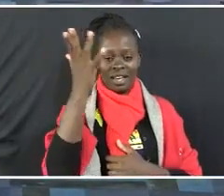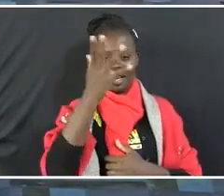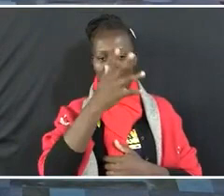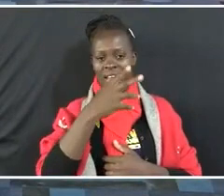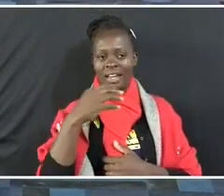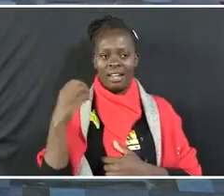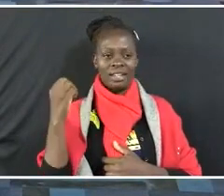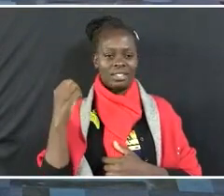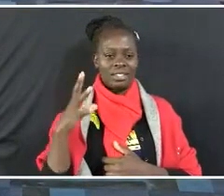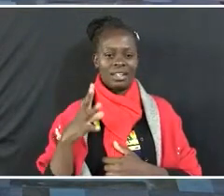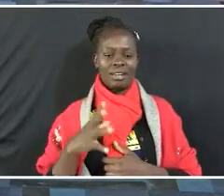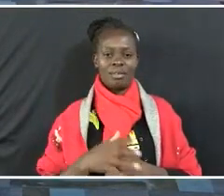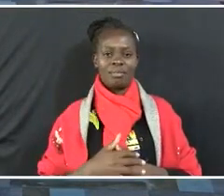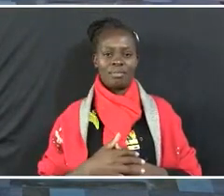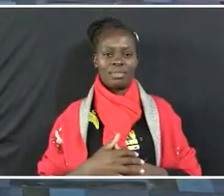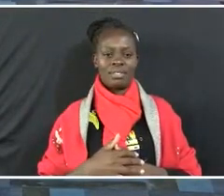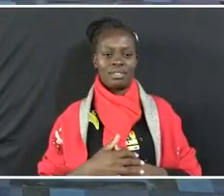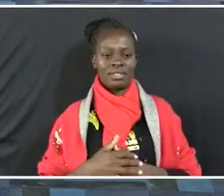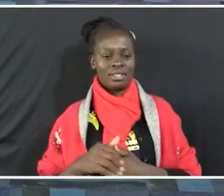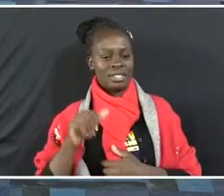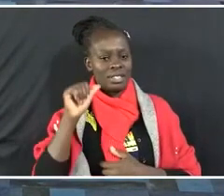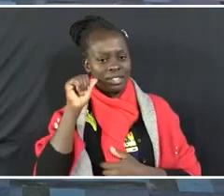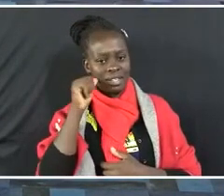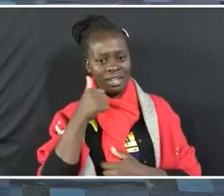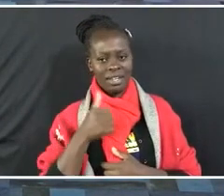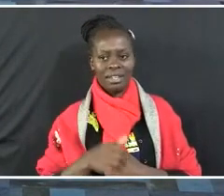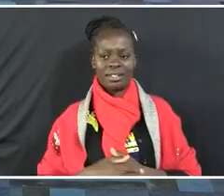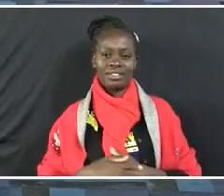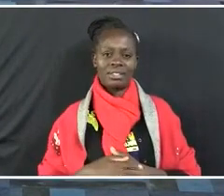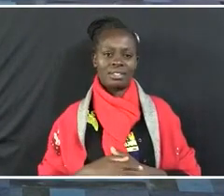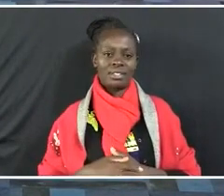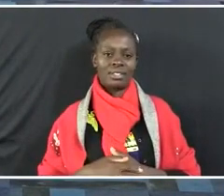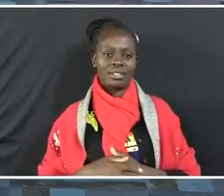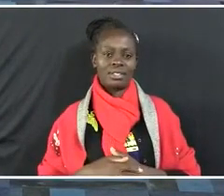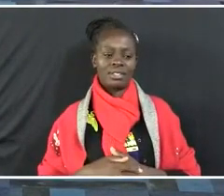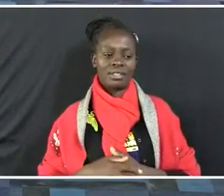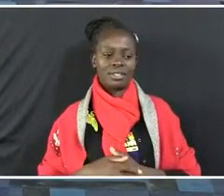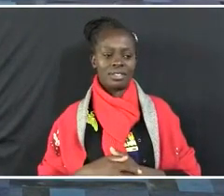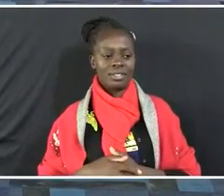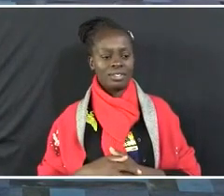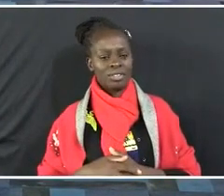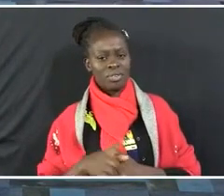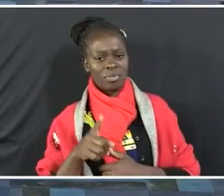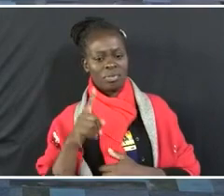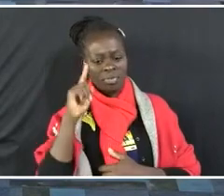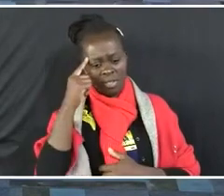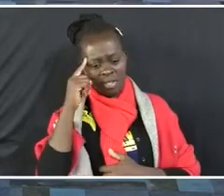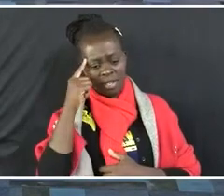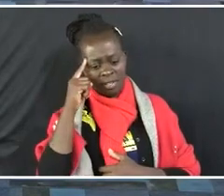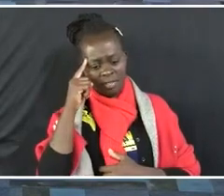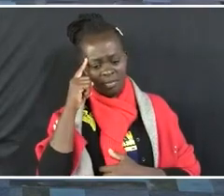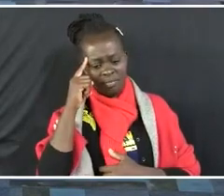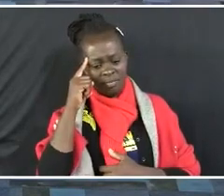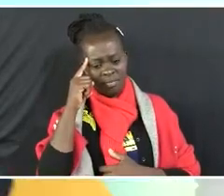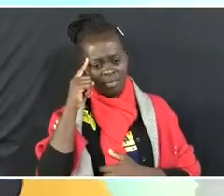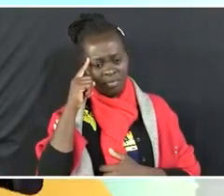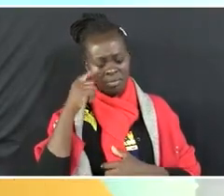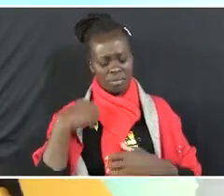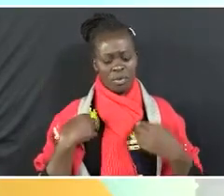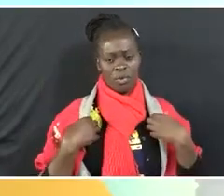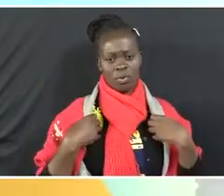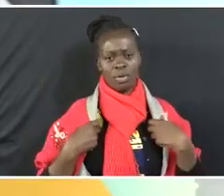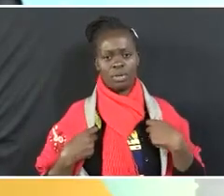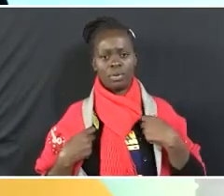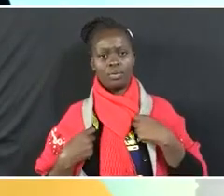And you know what happens when you walk with some spring on your feet? And you start feeling, let me tell you, go ask Elder Omo. They also